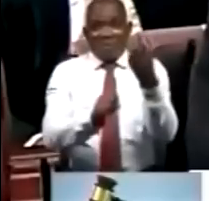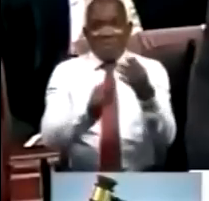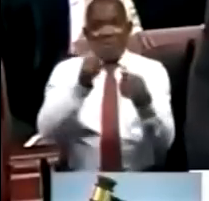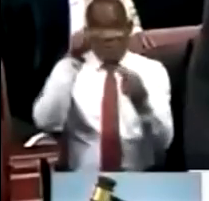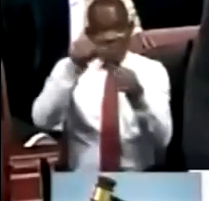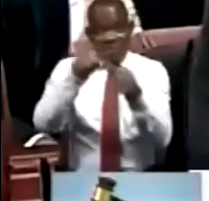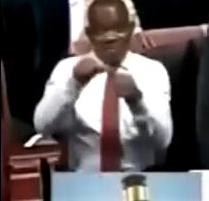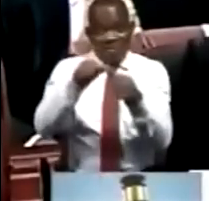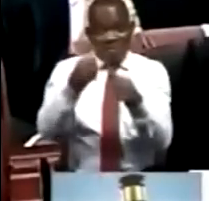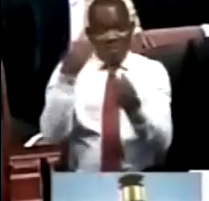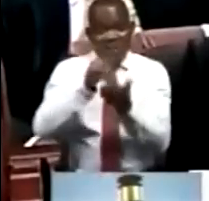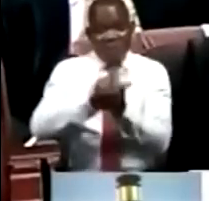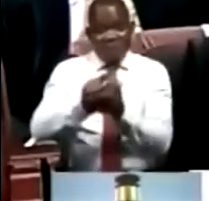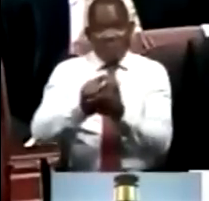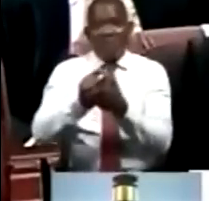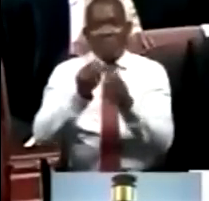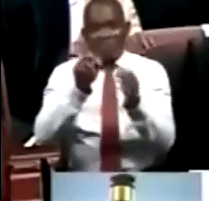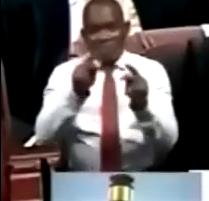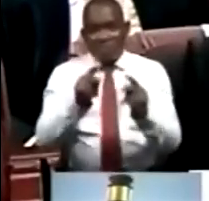Yes, my lord.